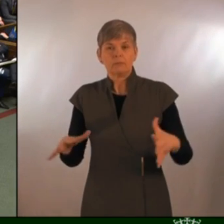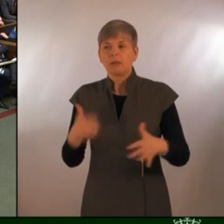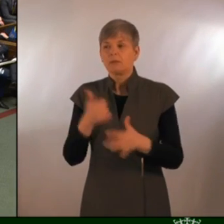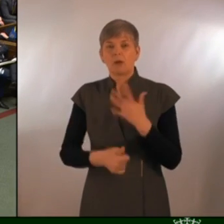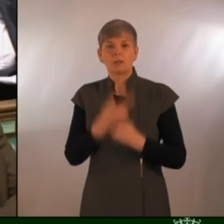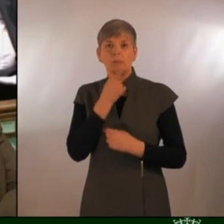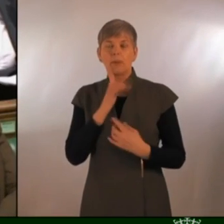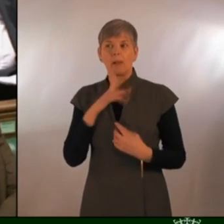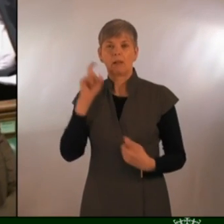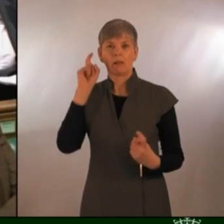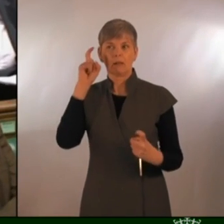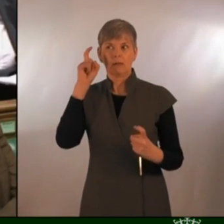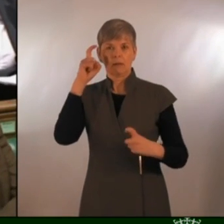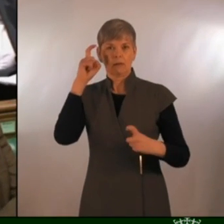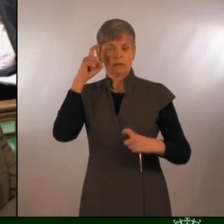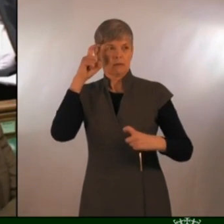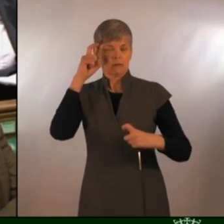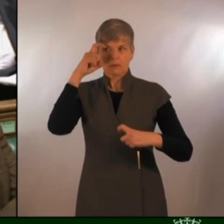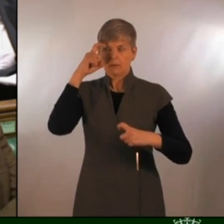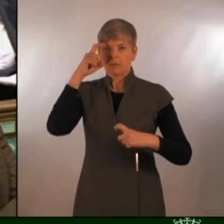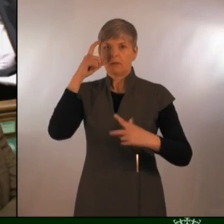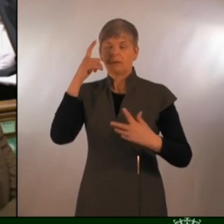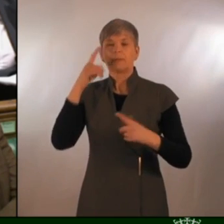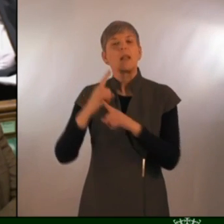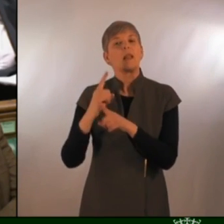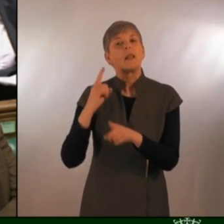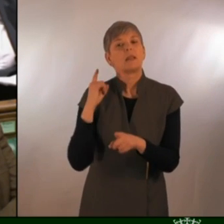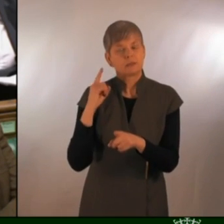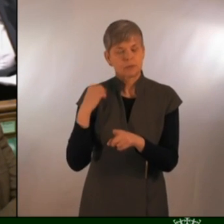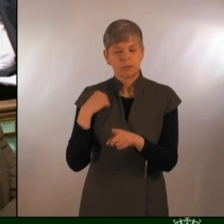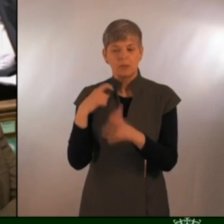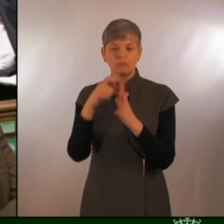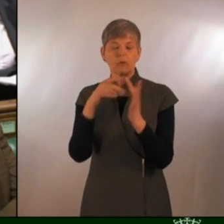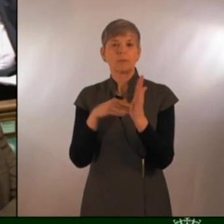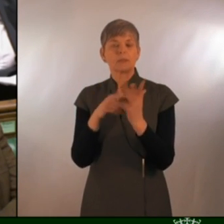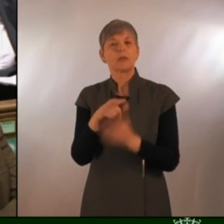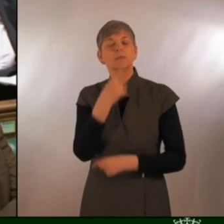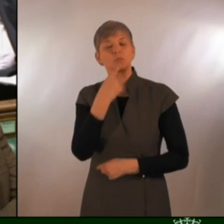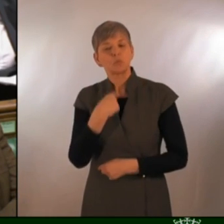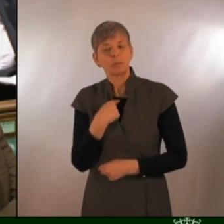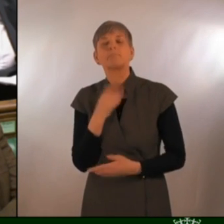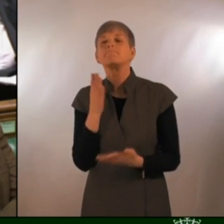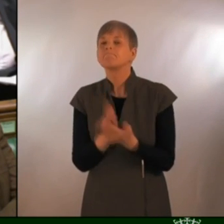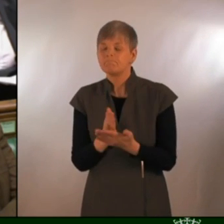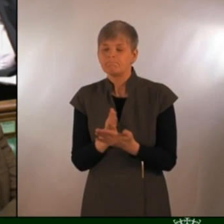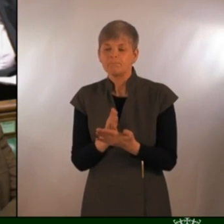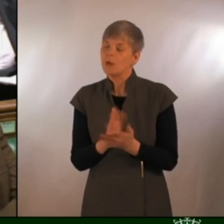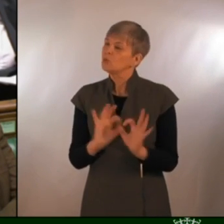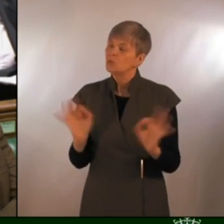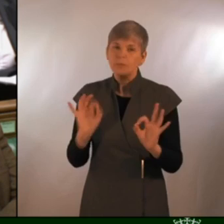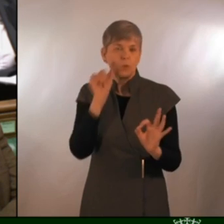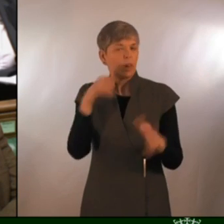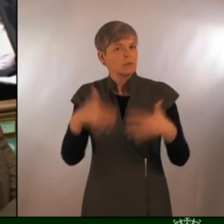naturally grows with this. Last week, the Prime Minister gave me a firm reassurance that no one would be financially